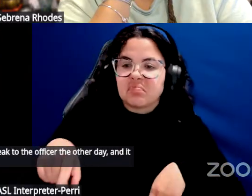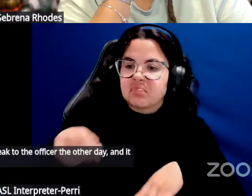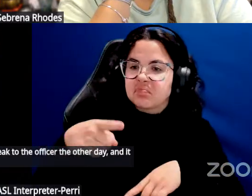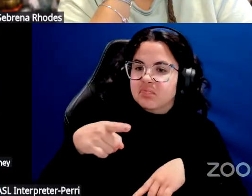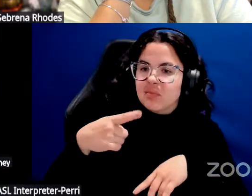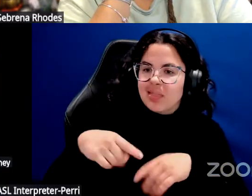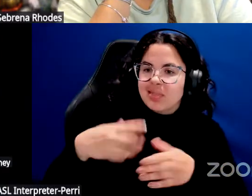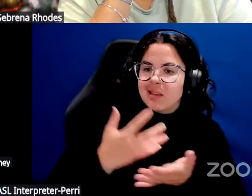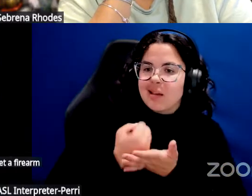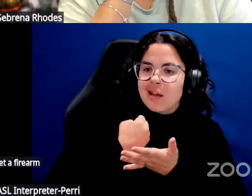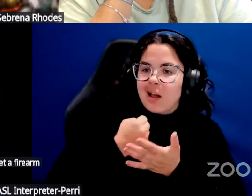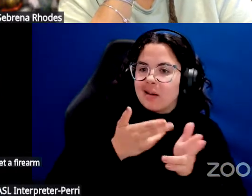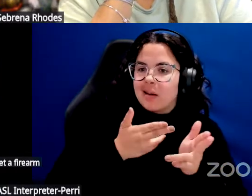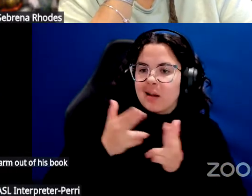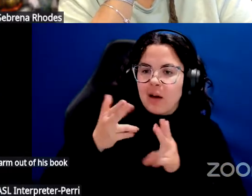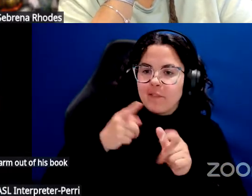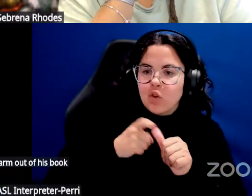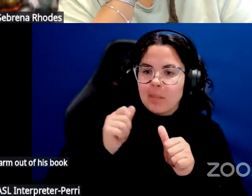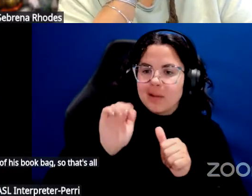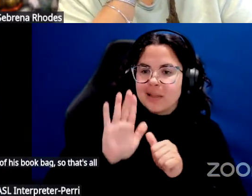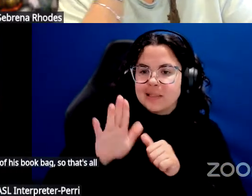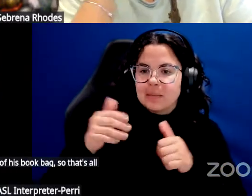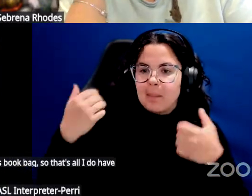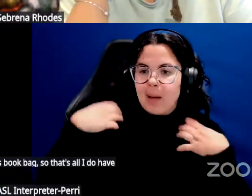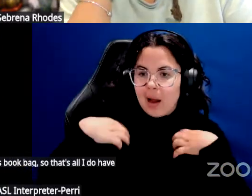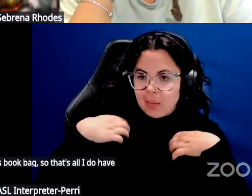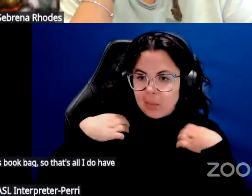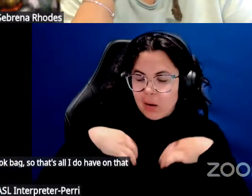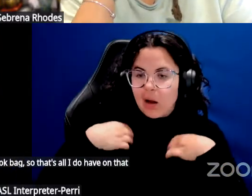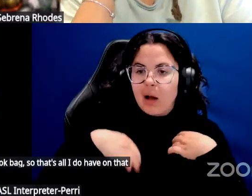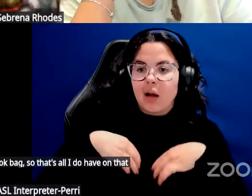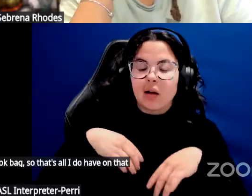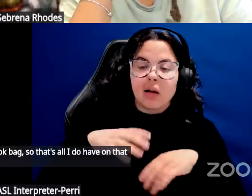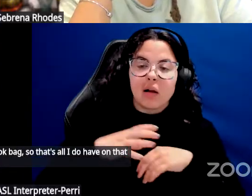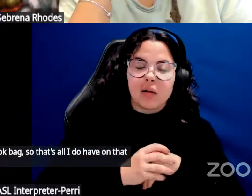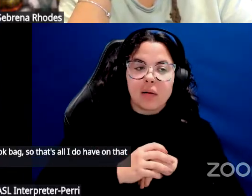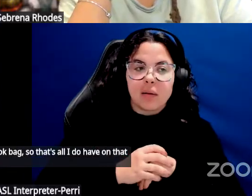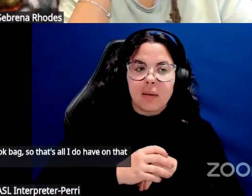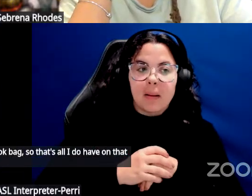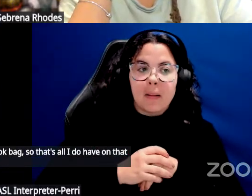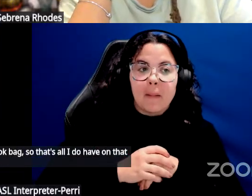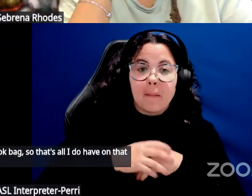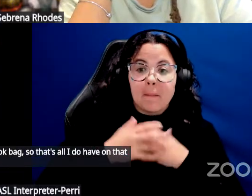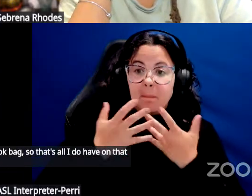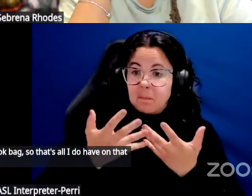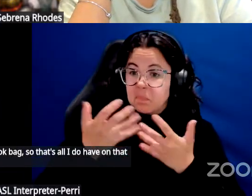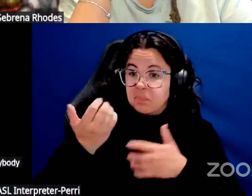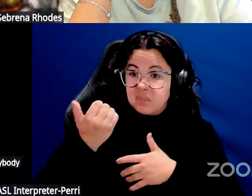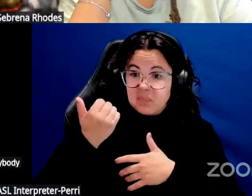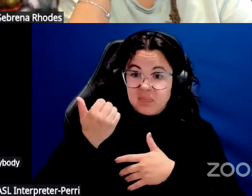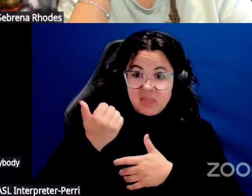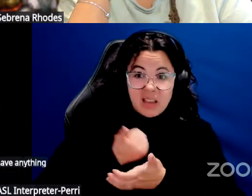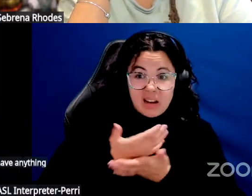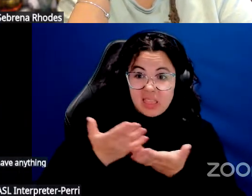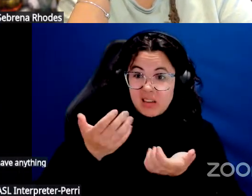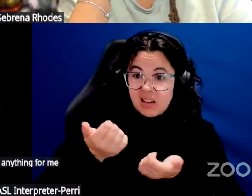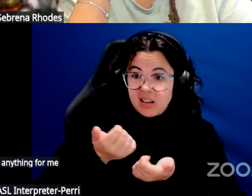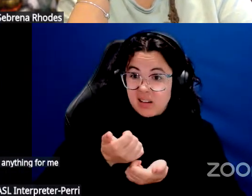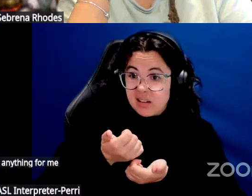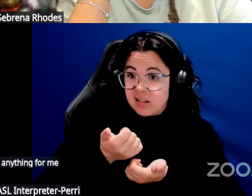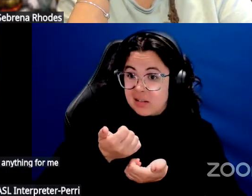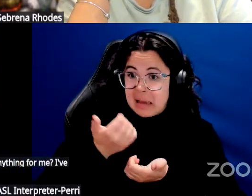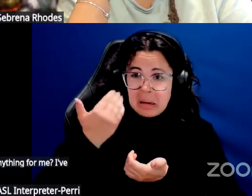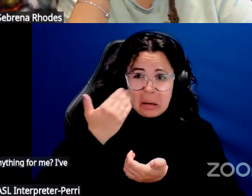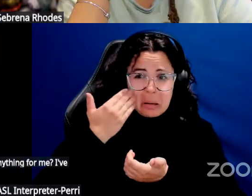firearm out of his book bag. So that's all I do have on that if someone brings that up. Does anybody have anything for me? No, I've said a